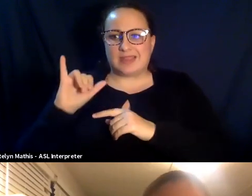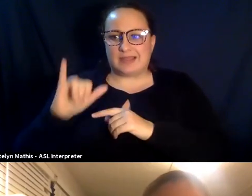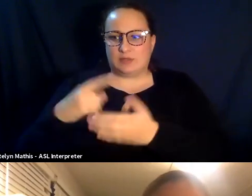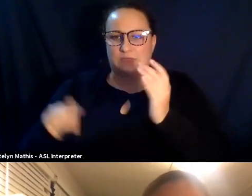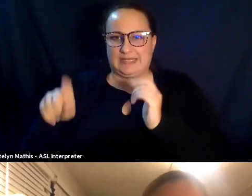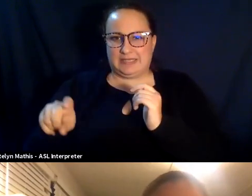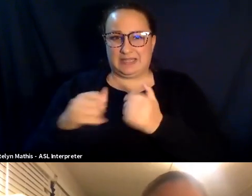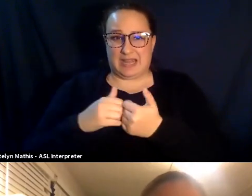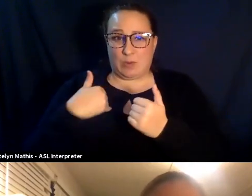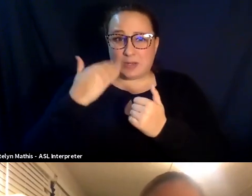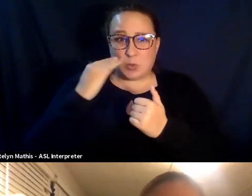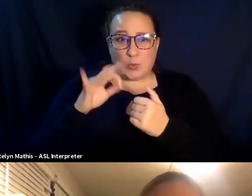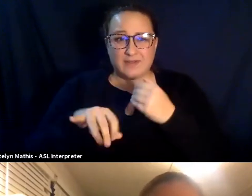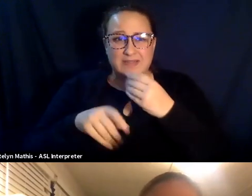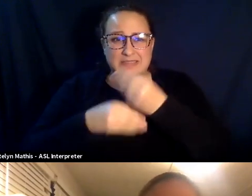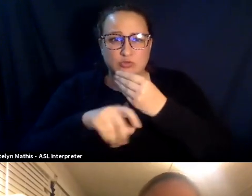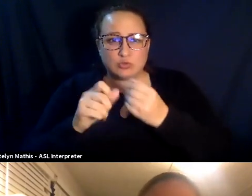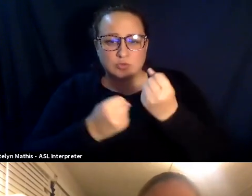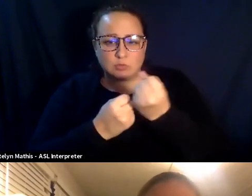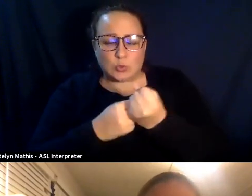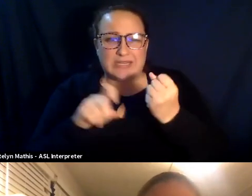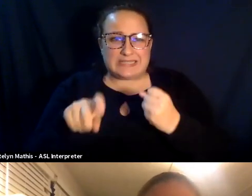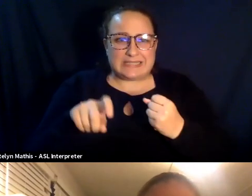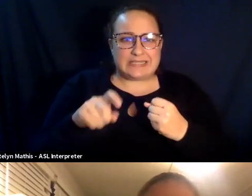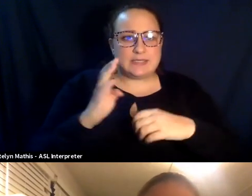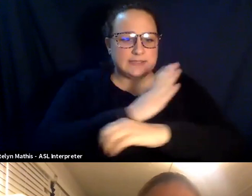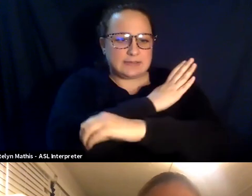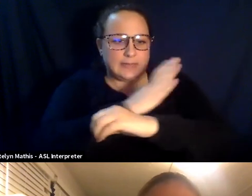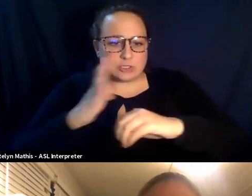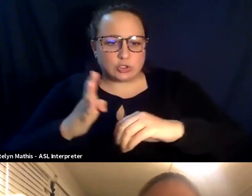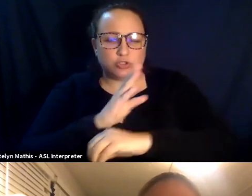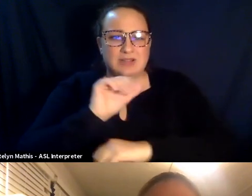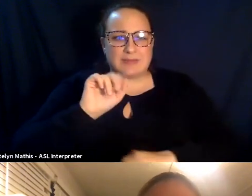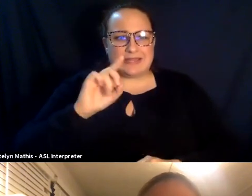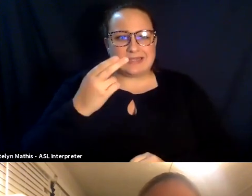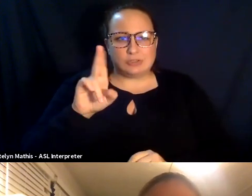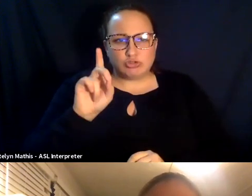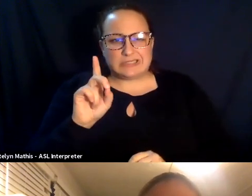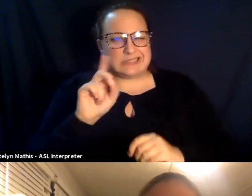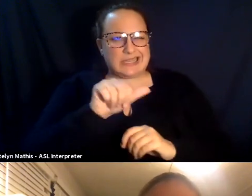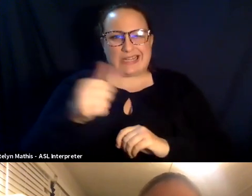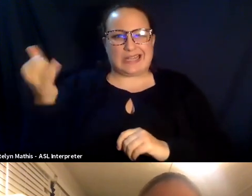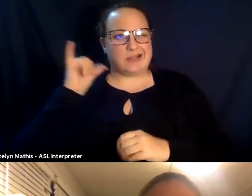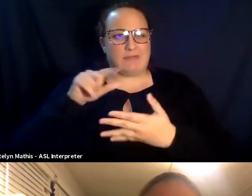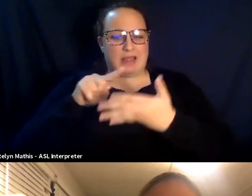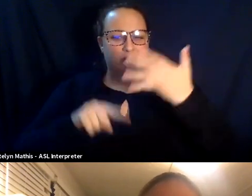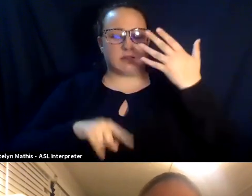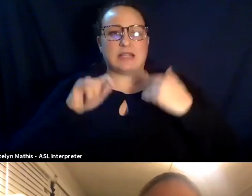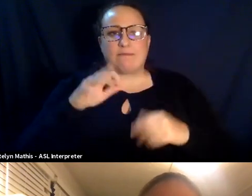support or coaching, whether they have ADHD or they're on the spectrum, just like any of that, is if they're unable